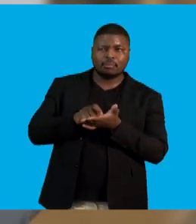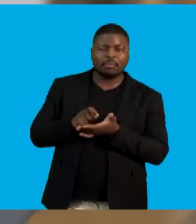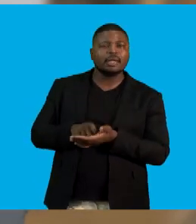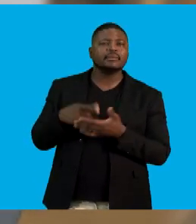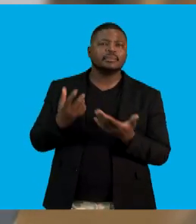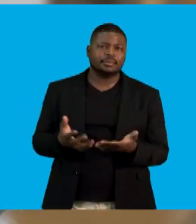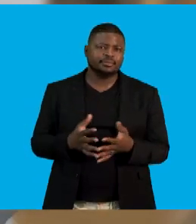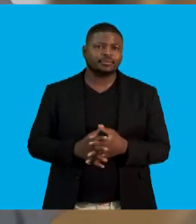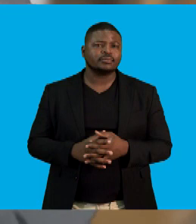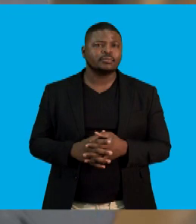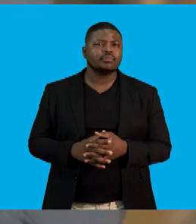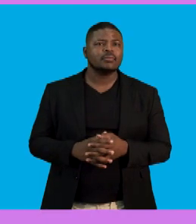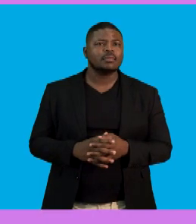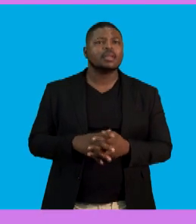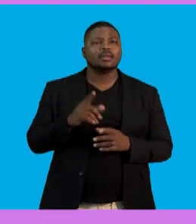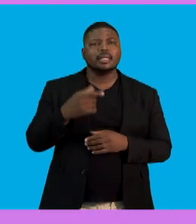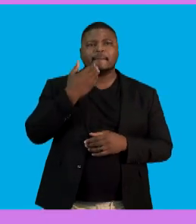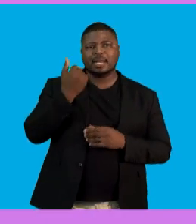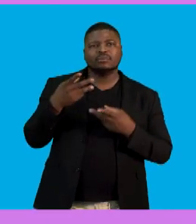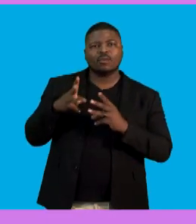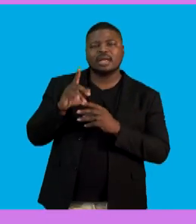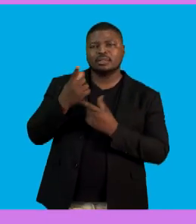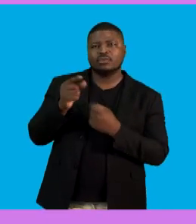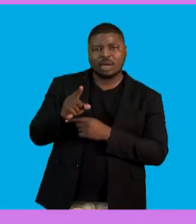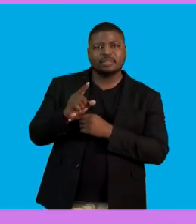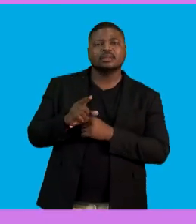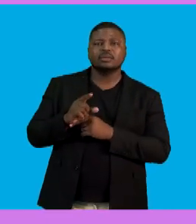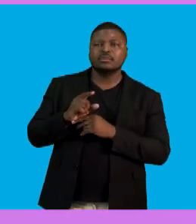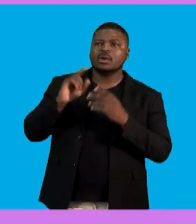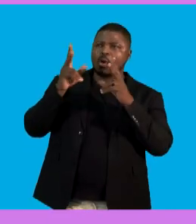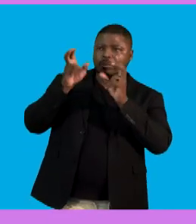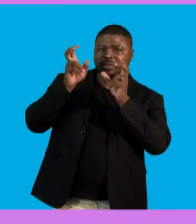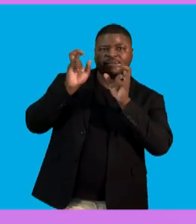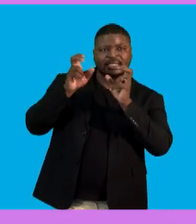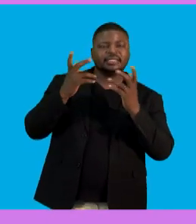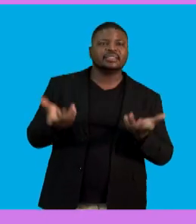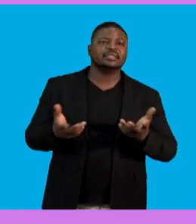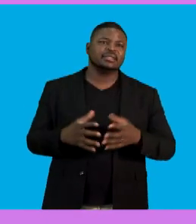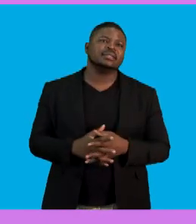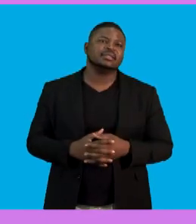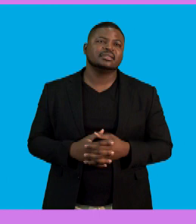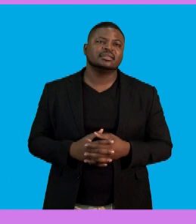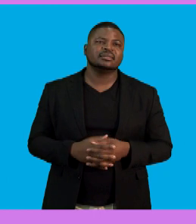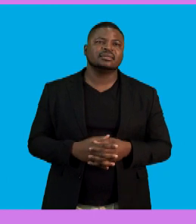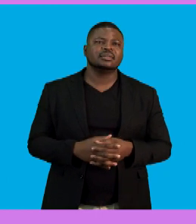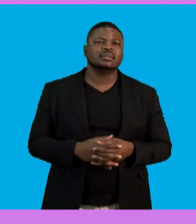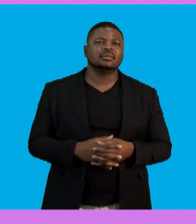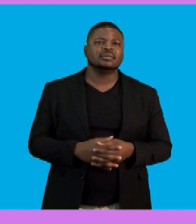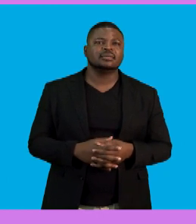So I think the best move here would be an observation. So observation. There we